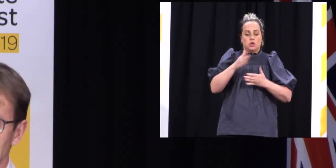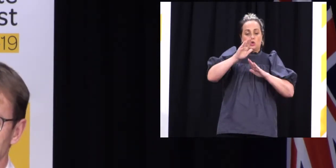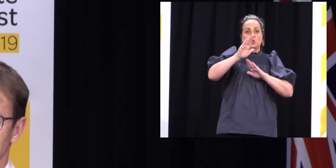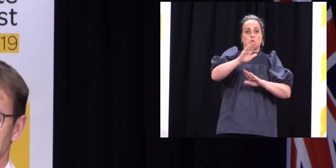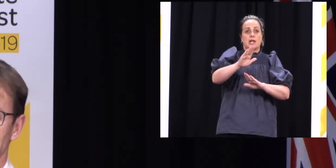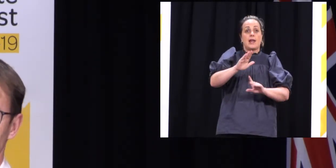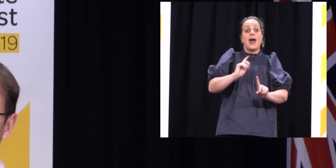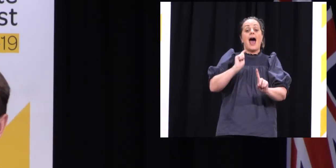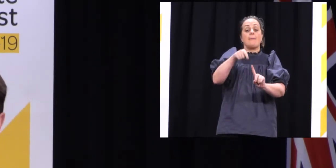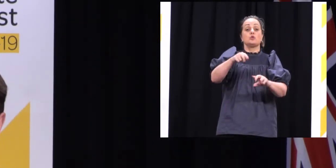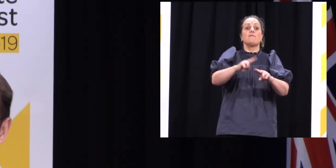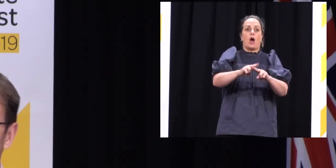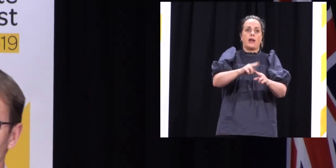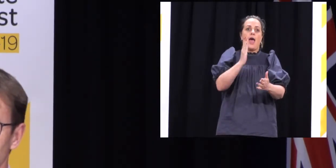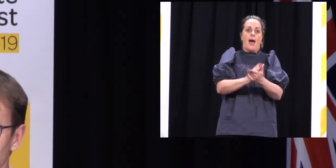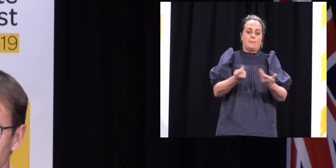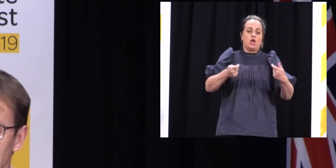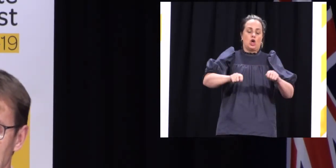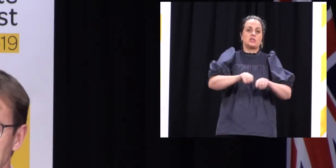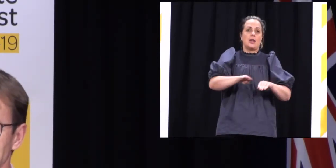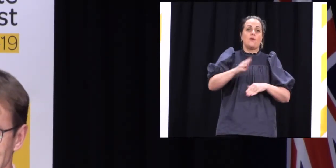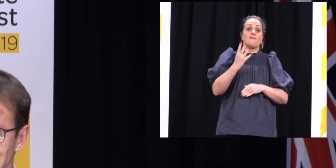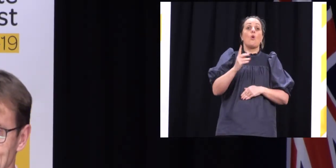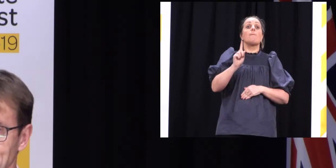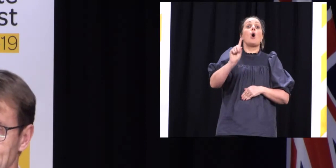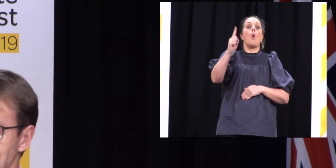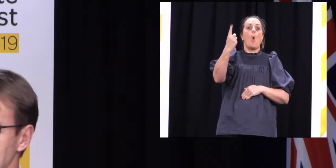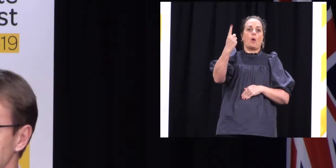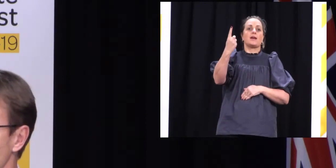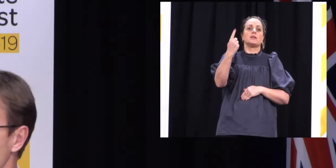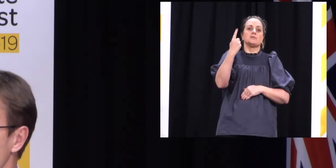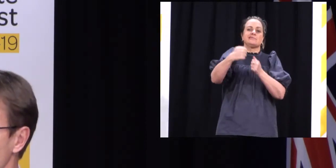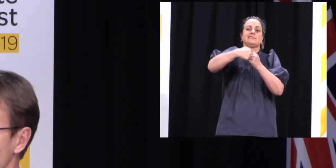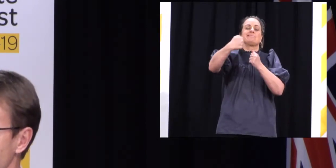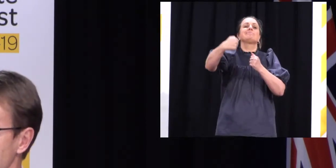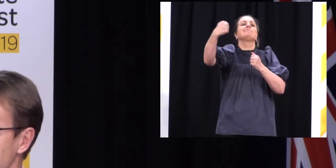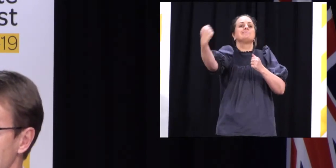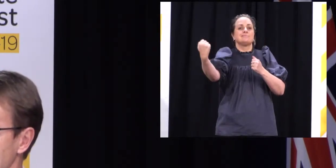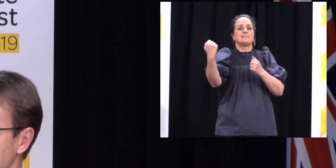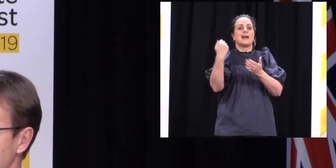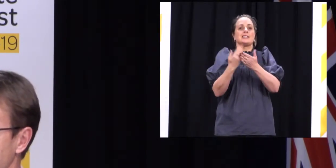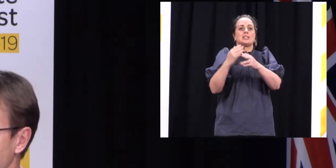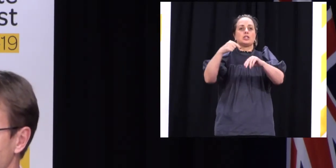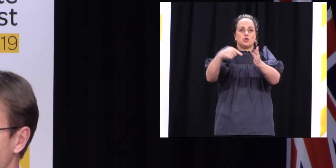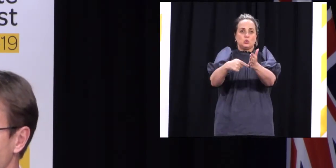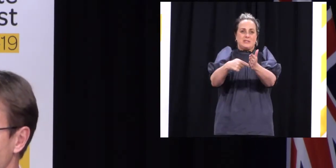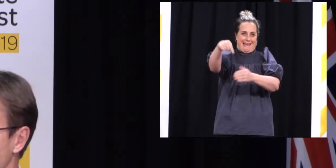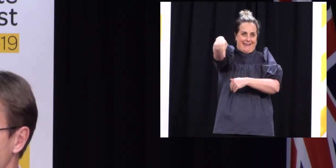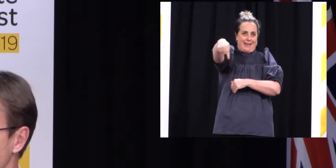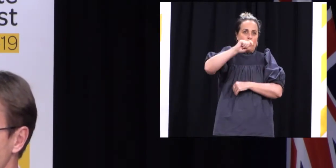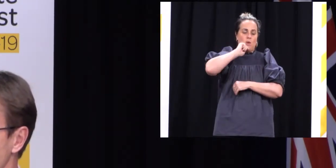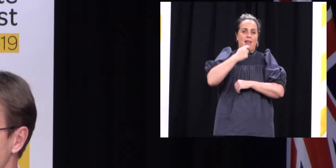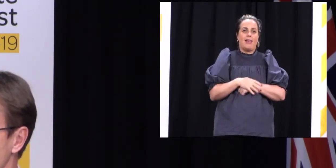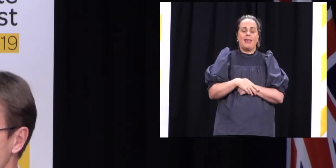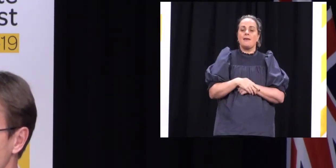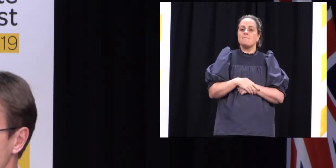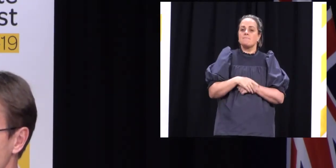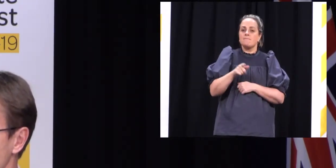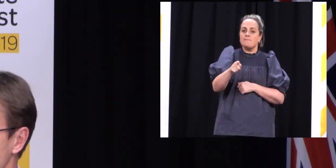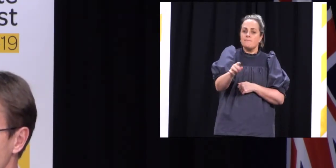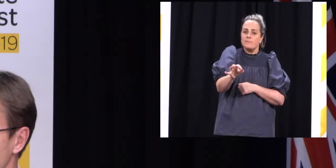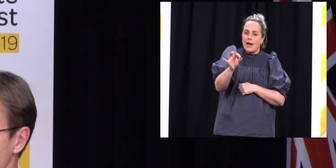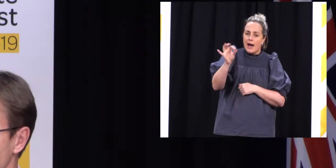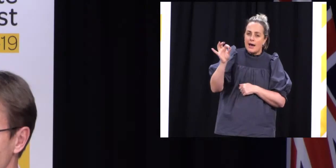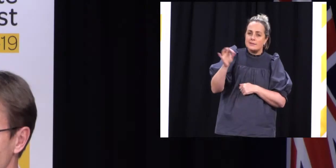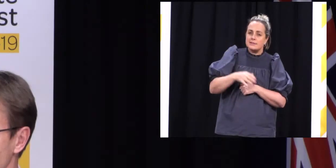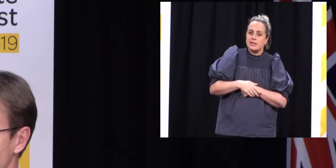and indeed extending Auckland out that longer period. Can I ask, please, what's happening with the... Sorry, and then I'll come to you, Jane. Are you effectively saying